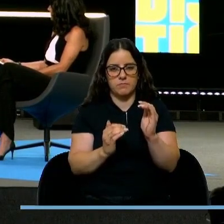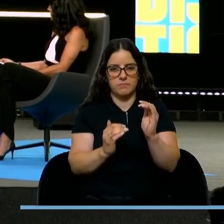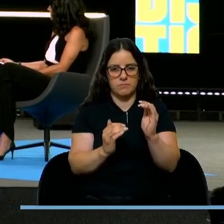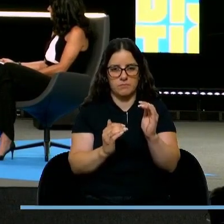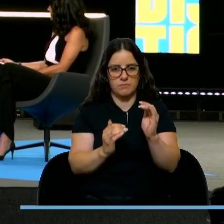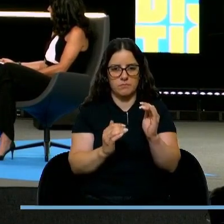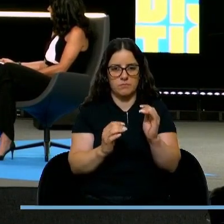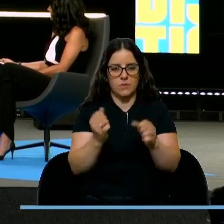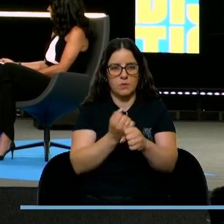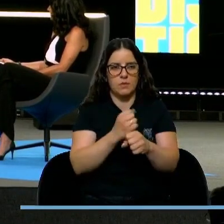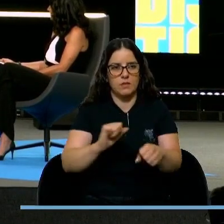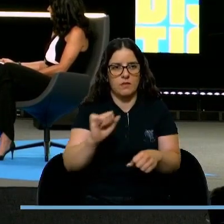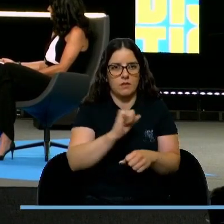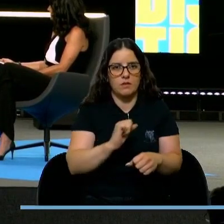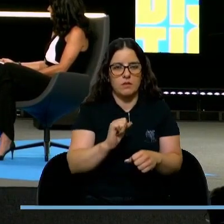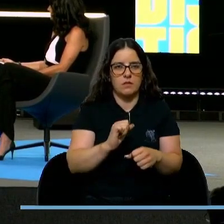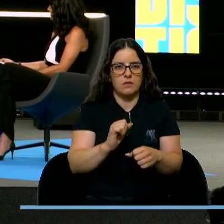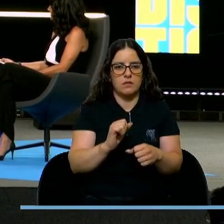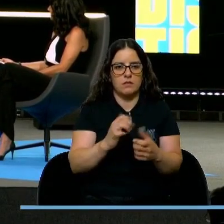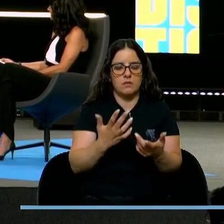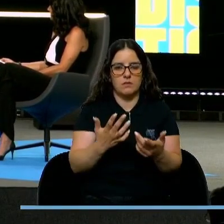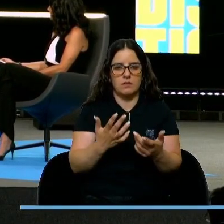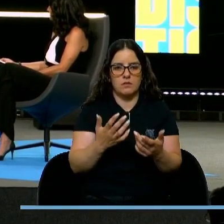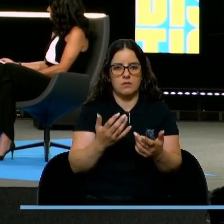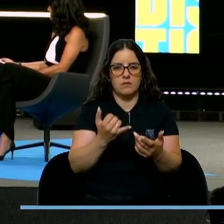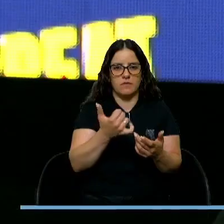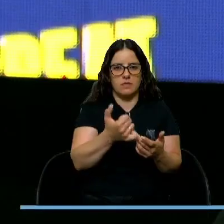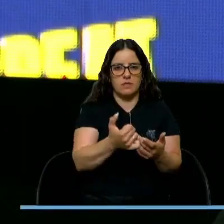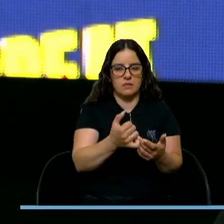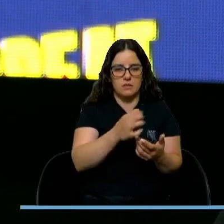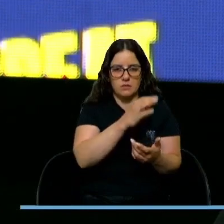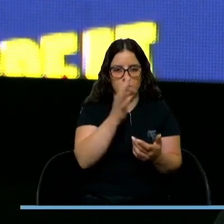footprint. In our operations,